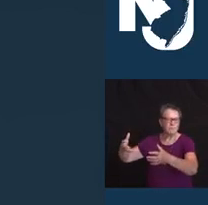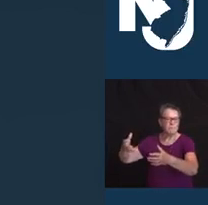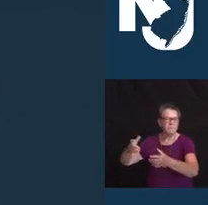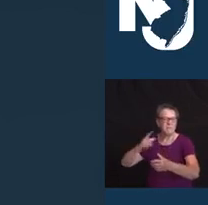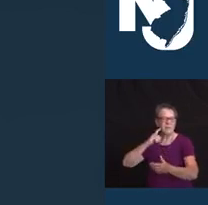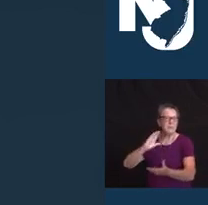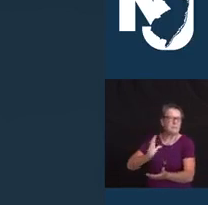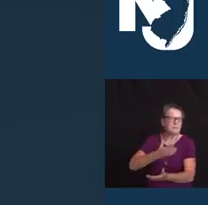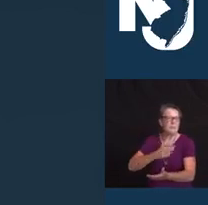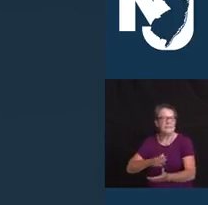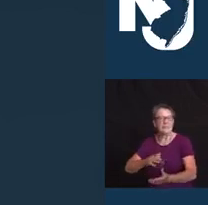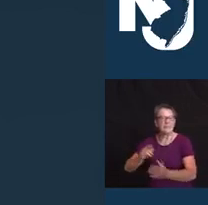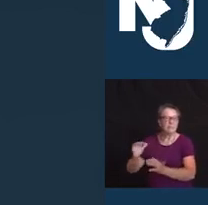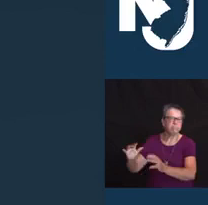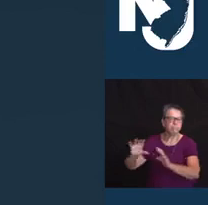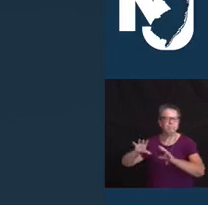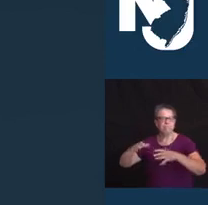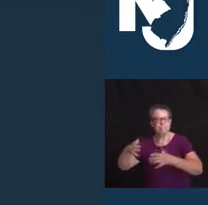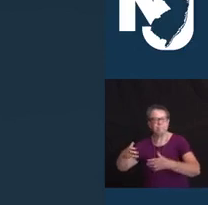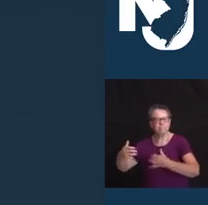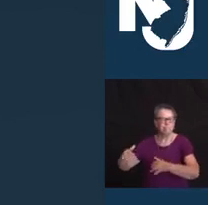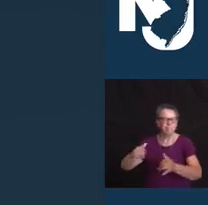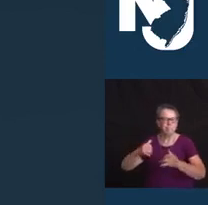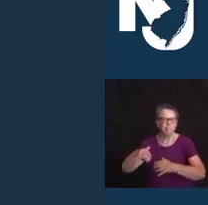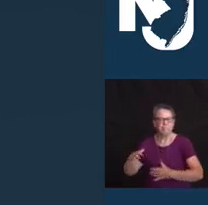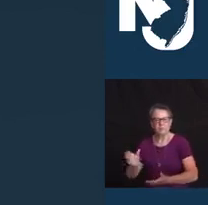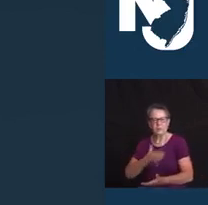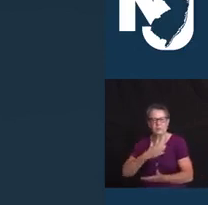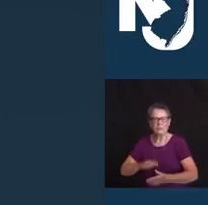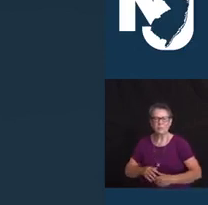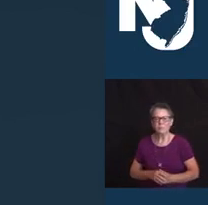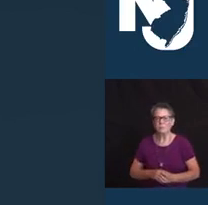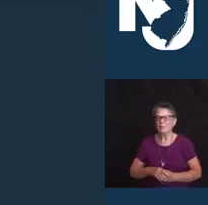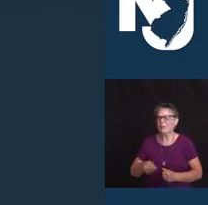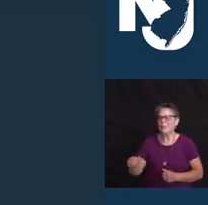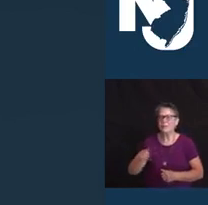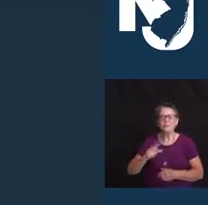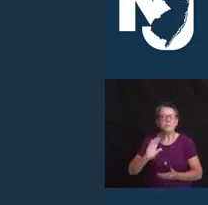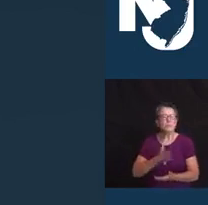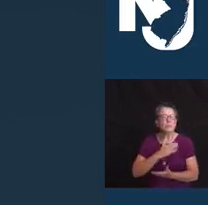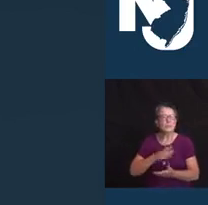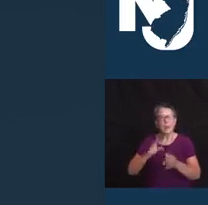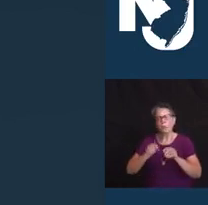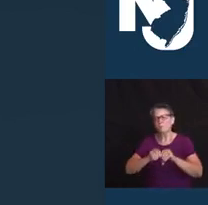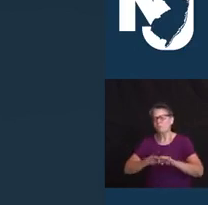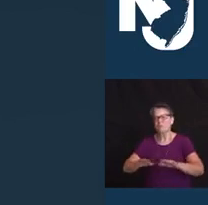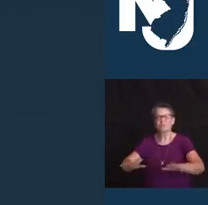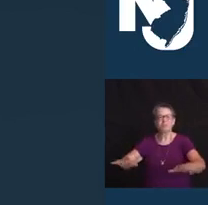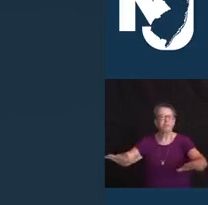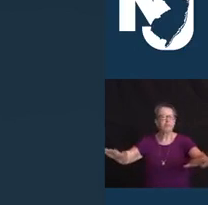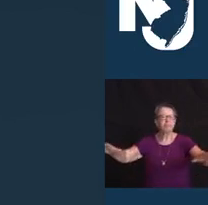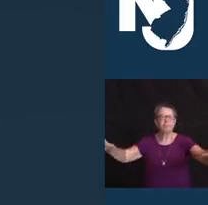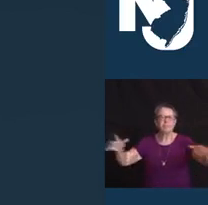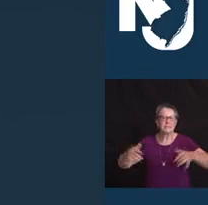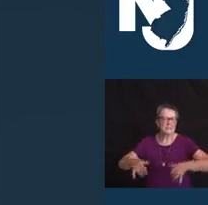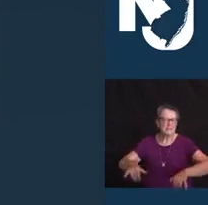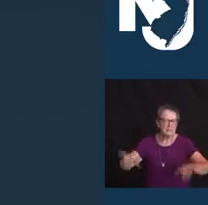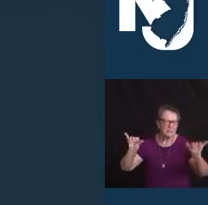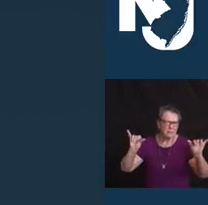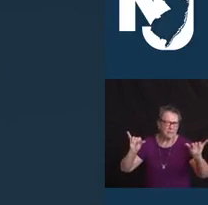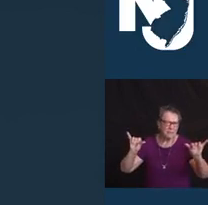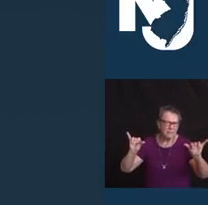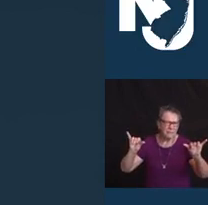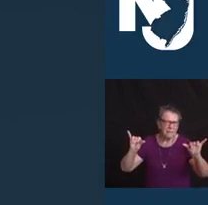his legacy will live on through timeless music that continues to be part of milestone celebrations around the world. We